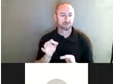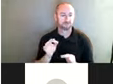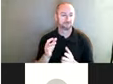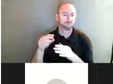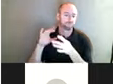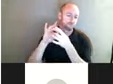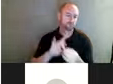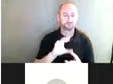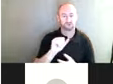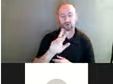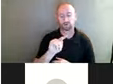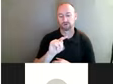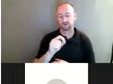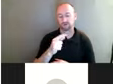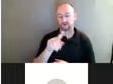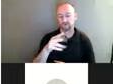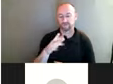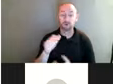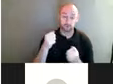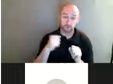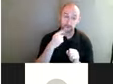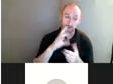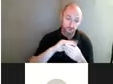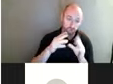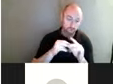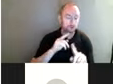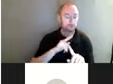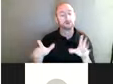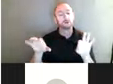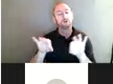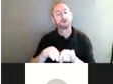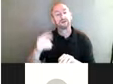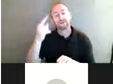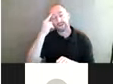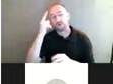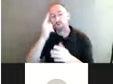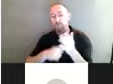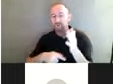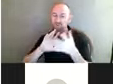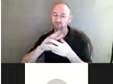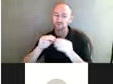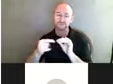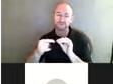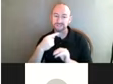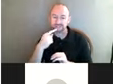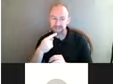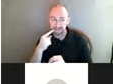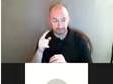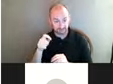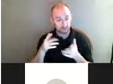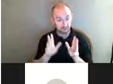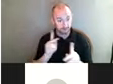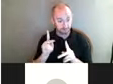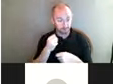cartography. You are trying to tell a story, but you need to think about what that story is and whether or not you need to allow people to make their